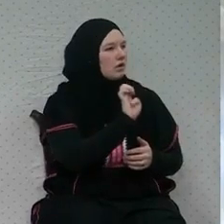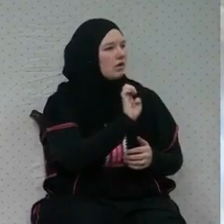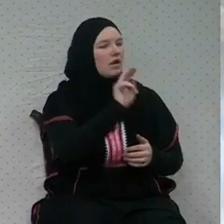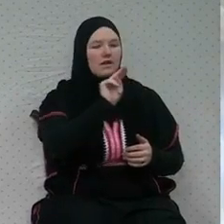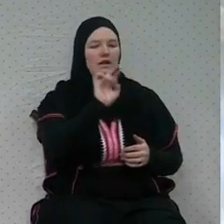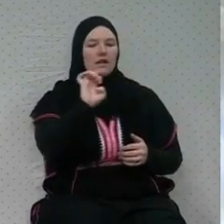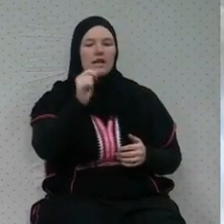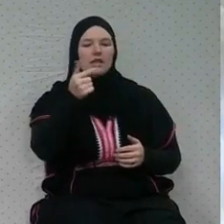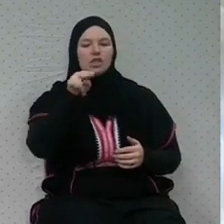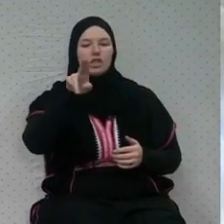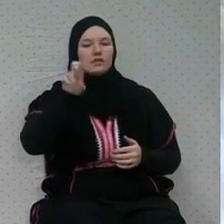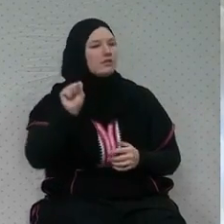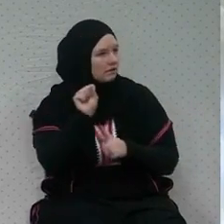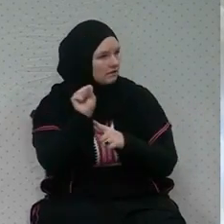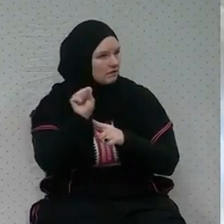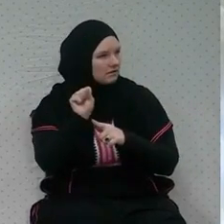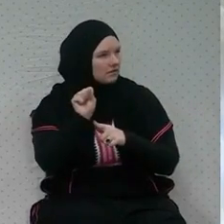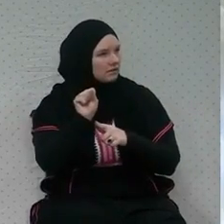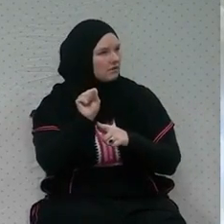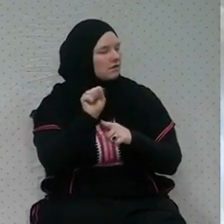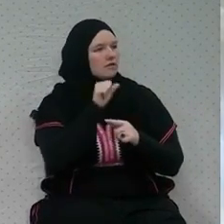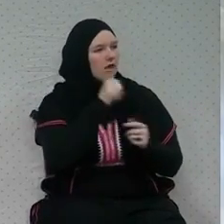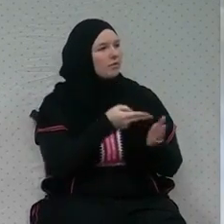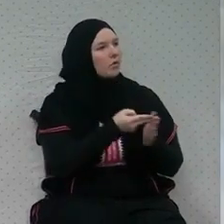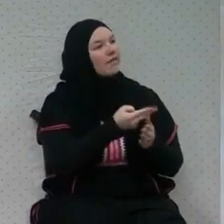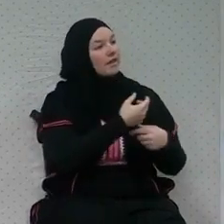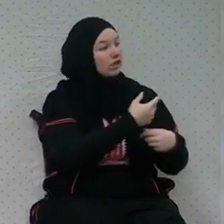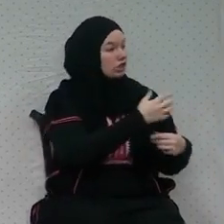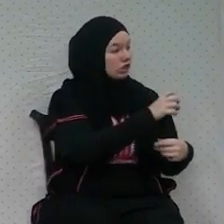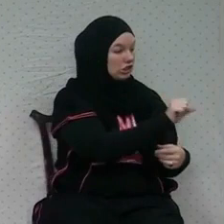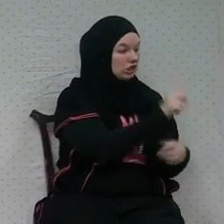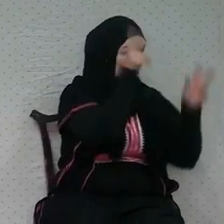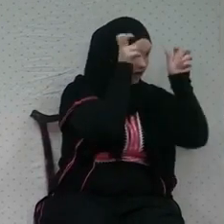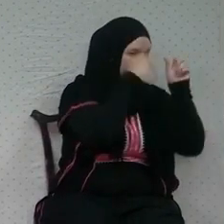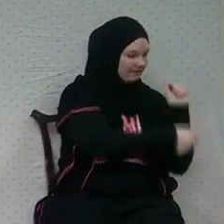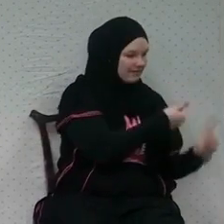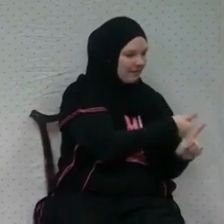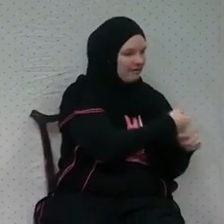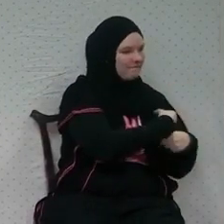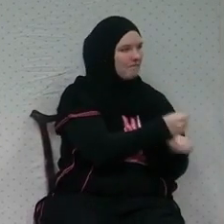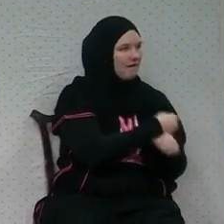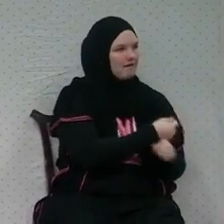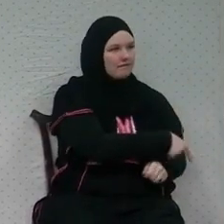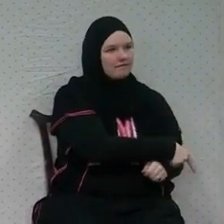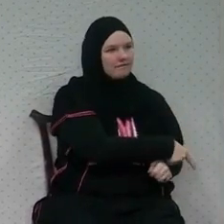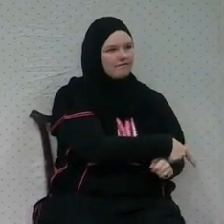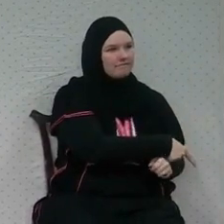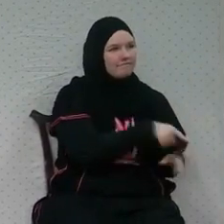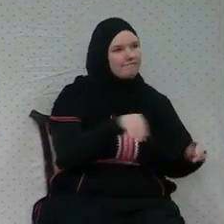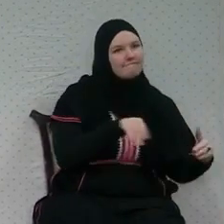amal shaytan. They are made by the shaytan's hands. Then what is the order?